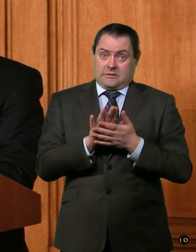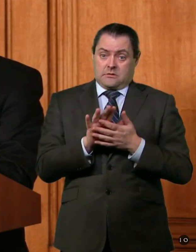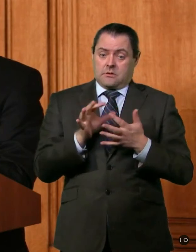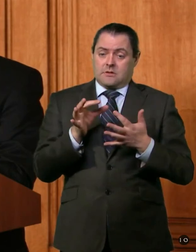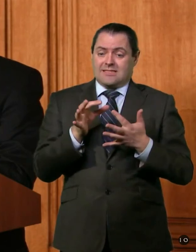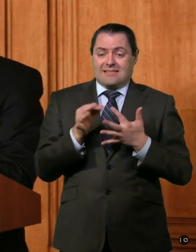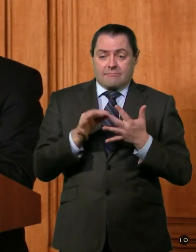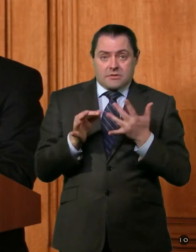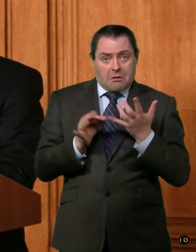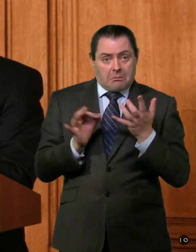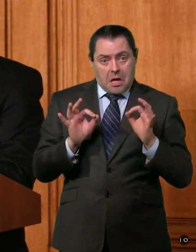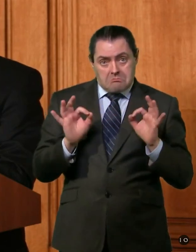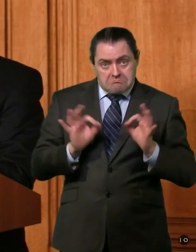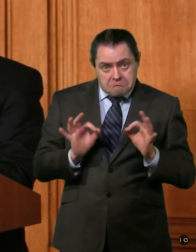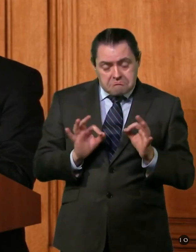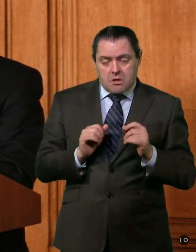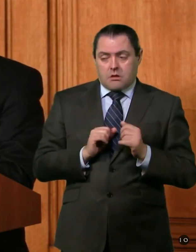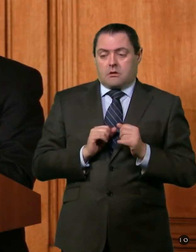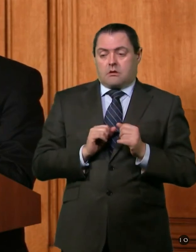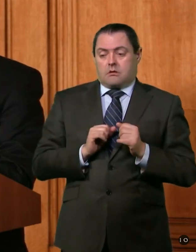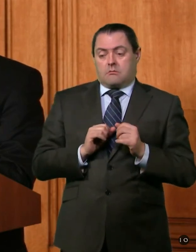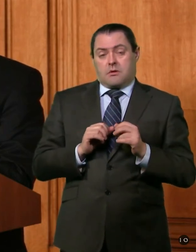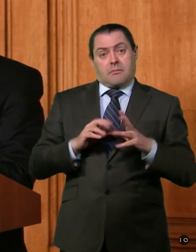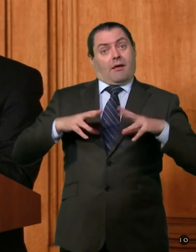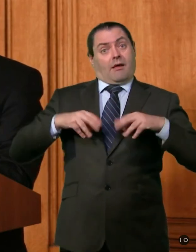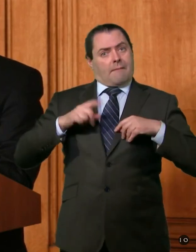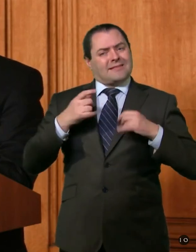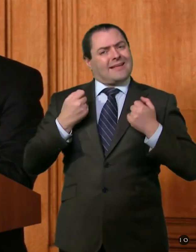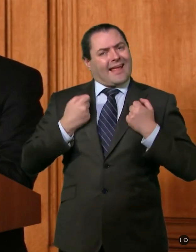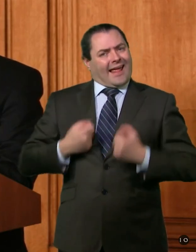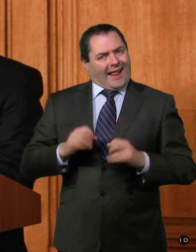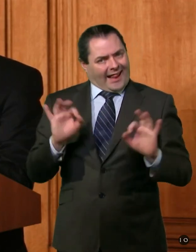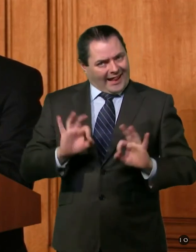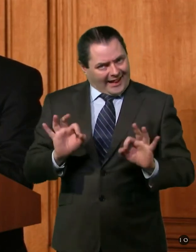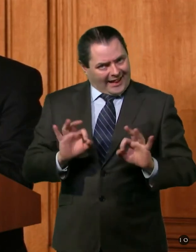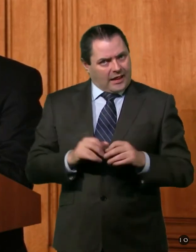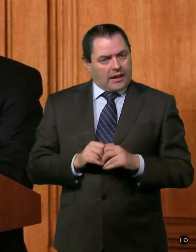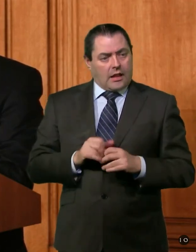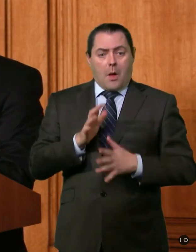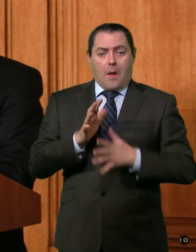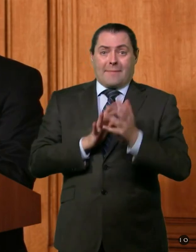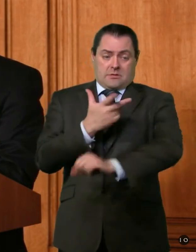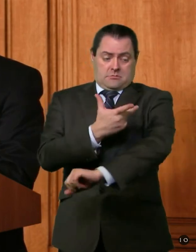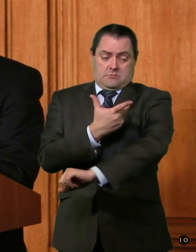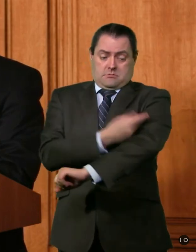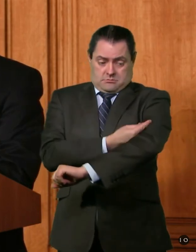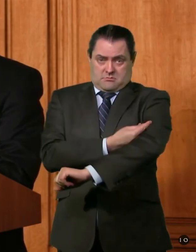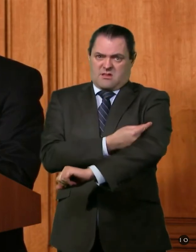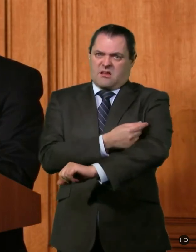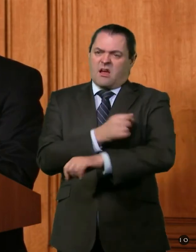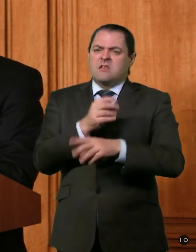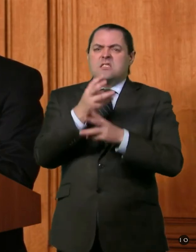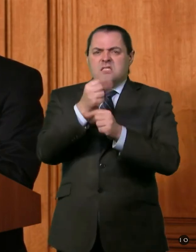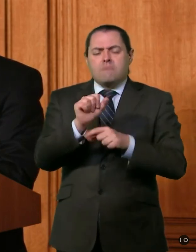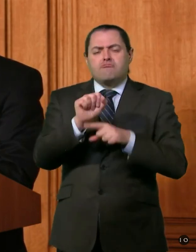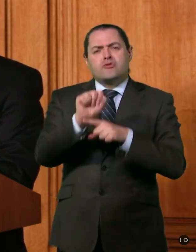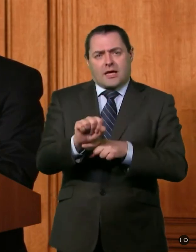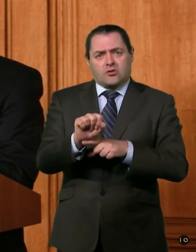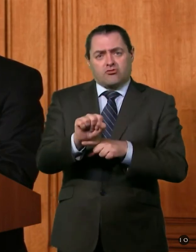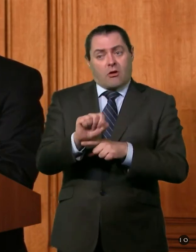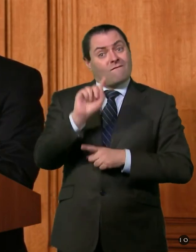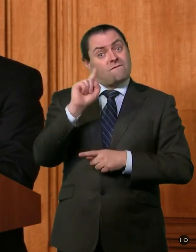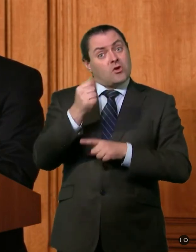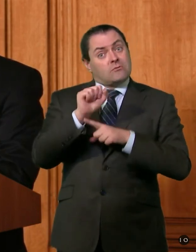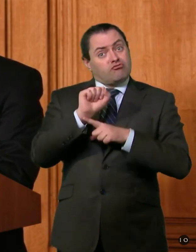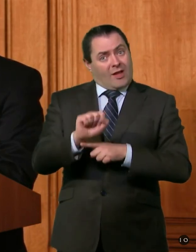is reductions in hospitalisations, in severe disease, in other words. And we have very real hope that the vaccines in